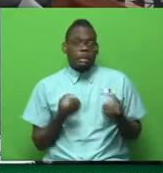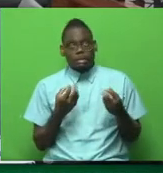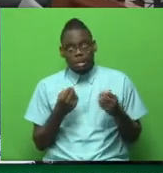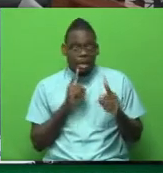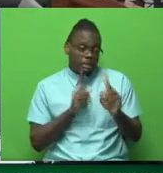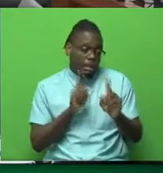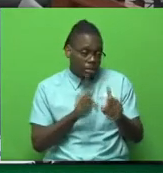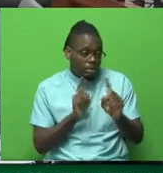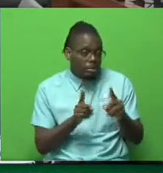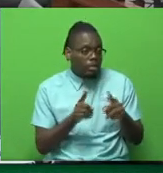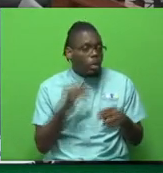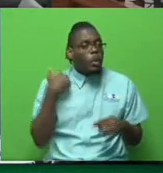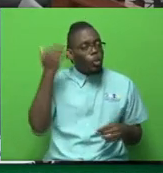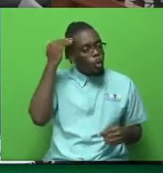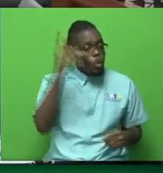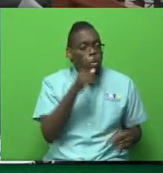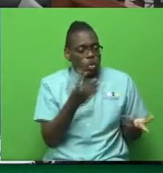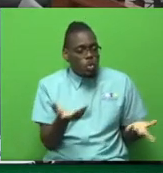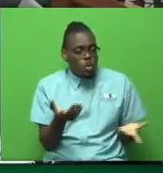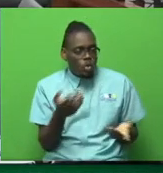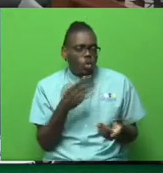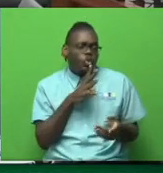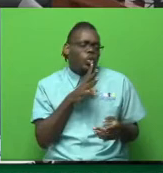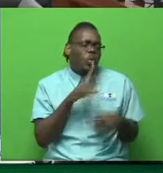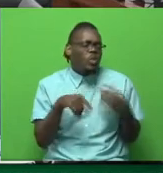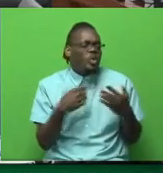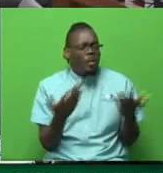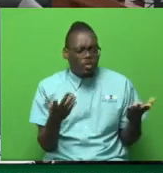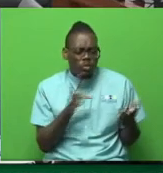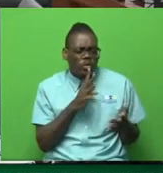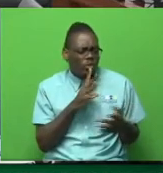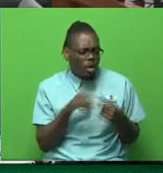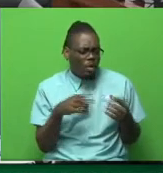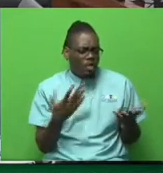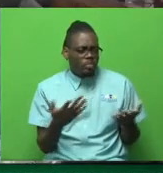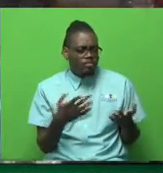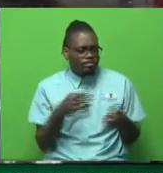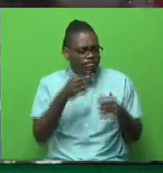a position to whom the member is referring to